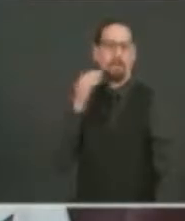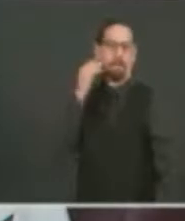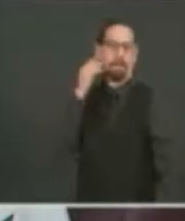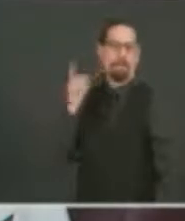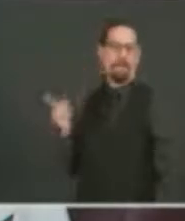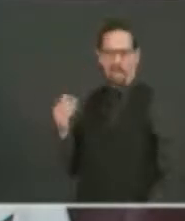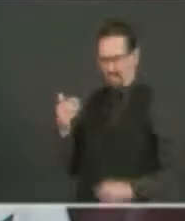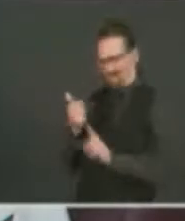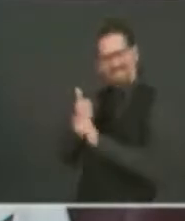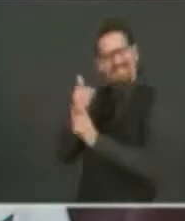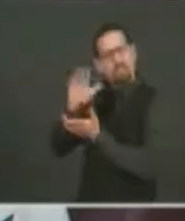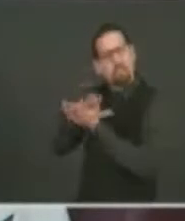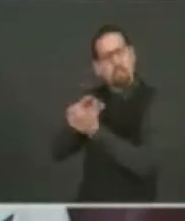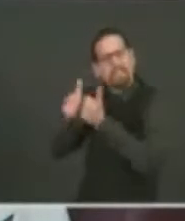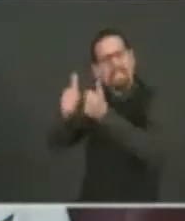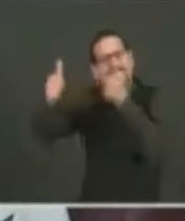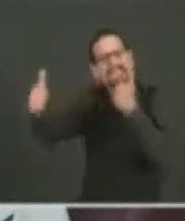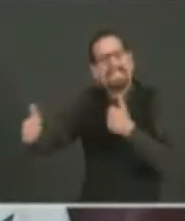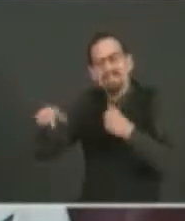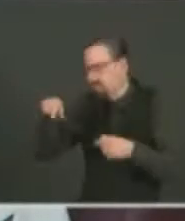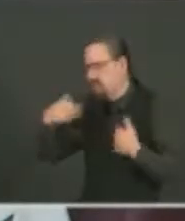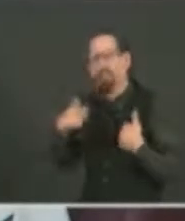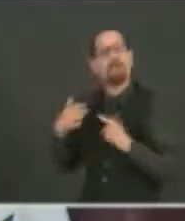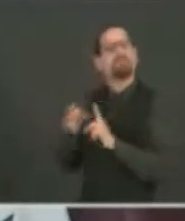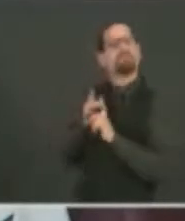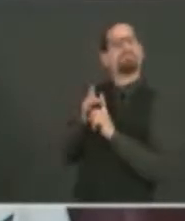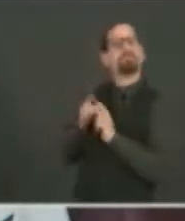So why is this important? First,